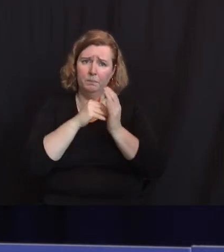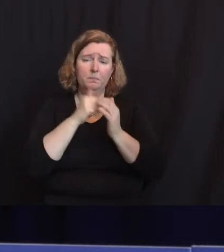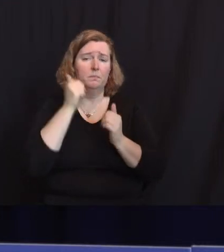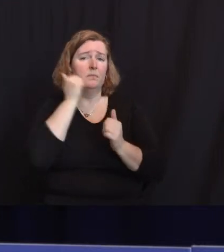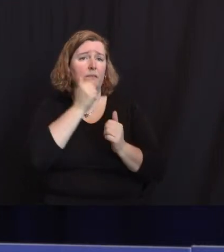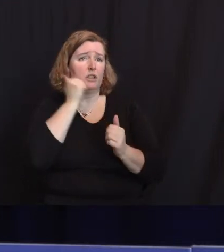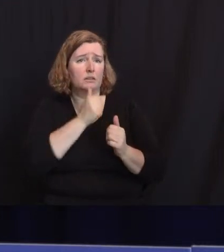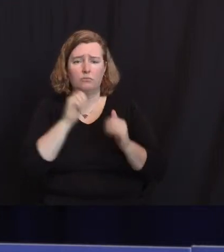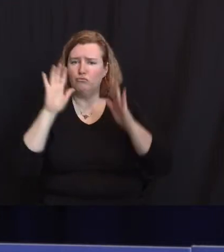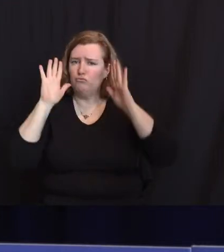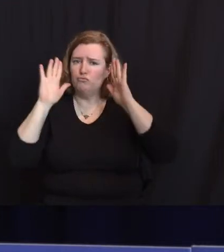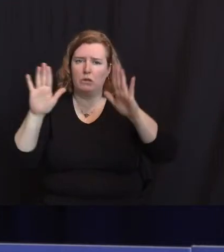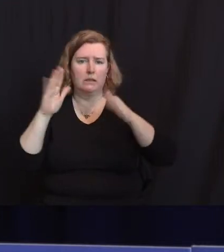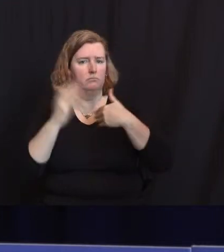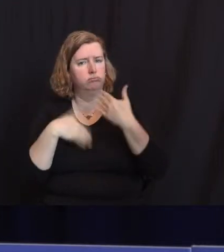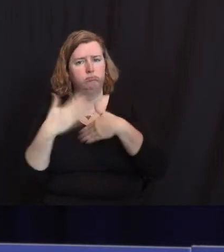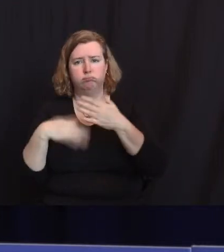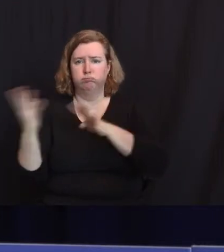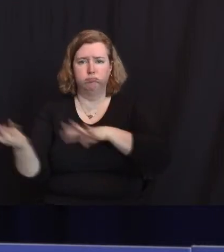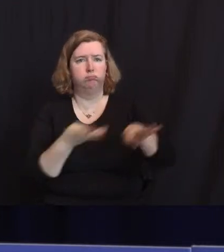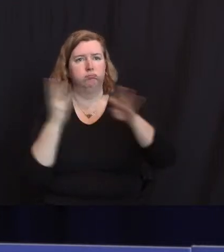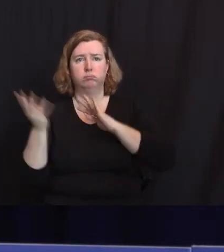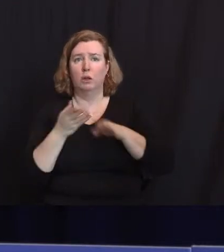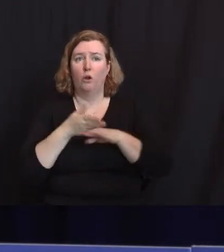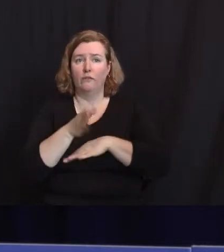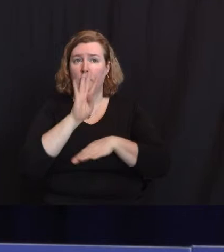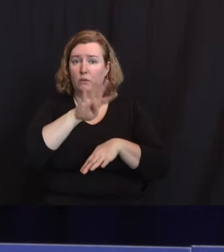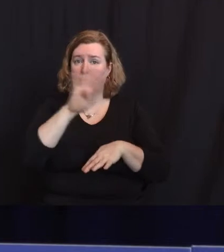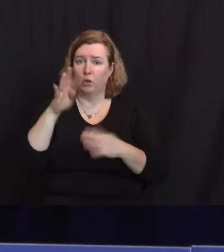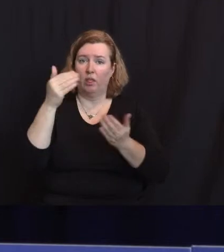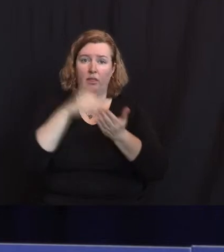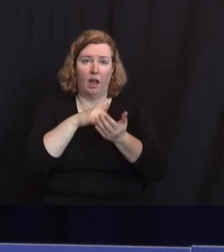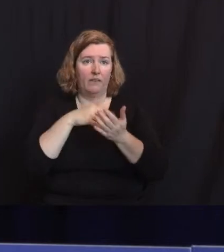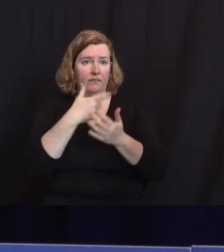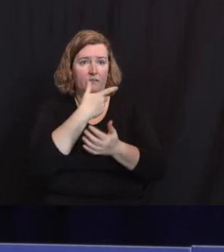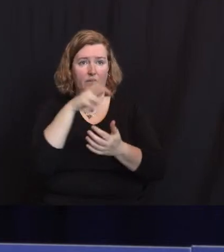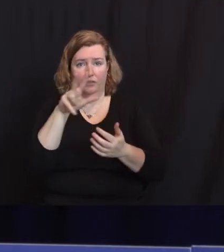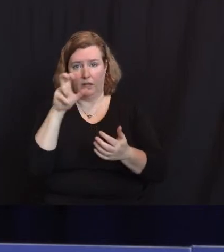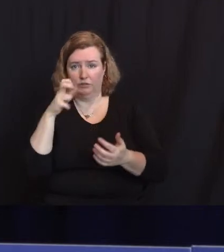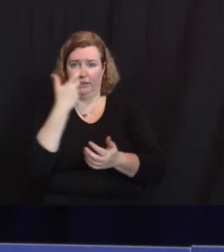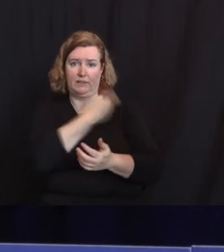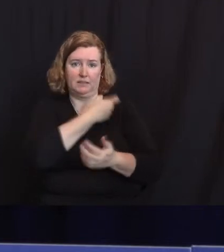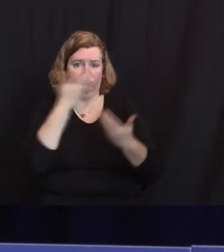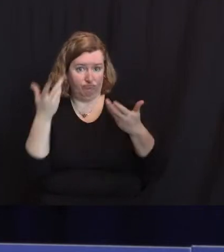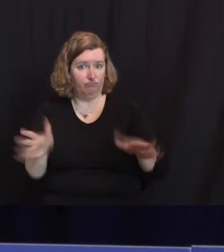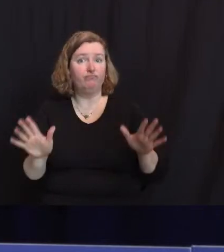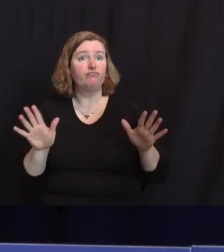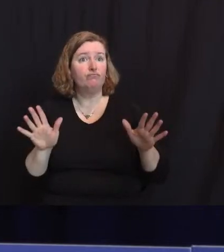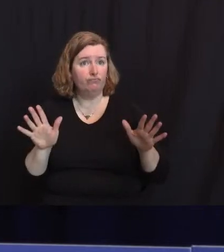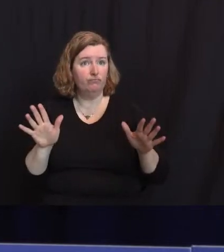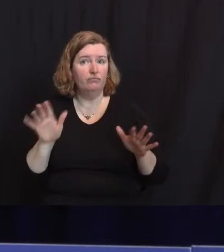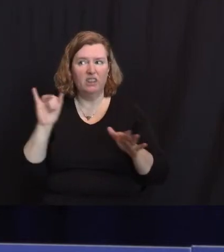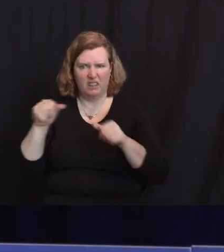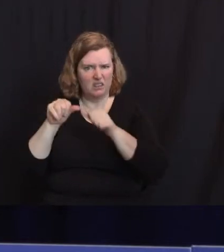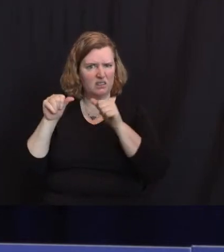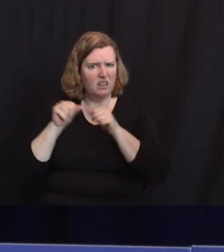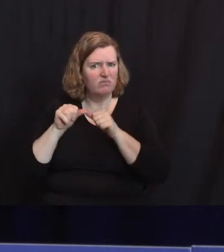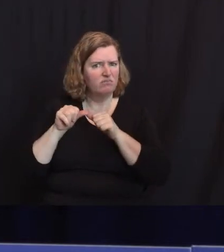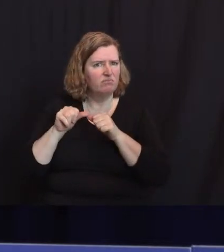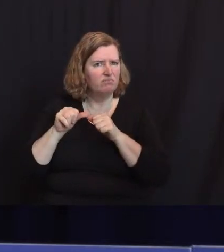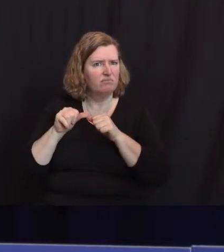great progress with more than 44,300 vaccines administered at this center that opened last